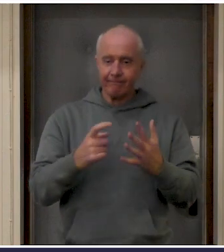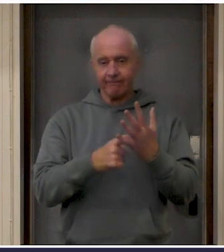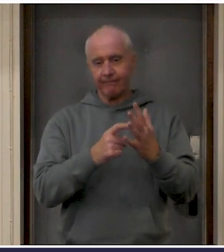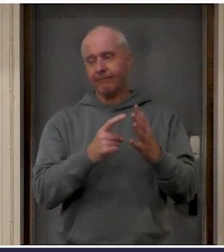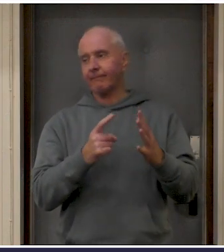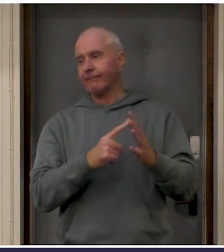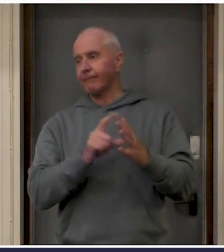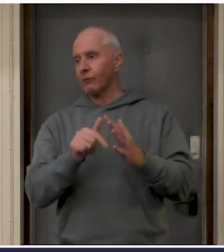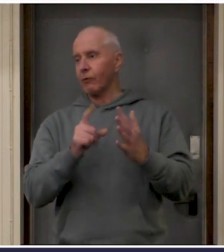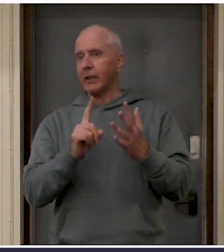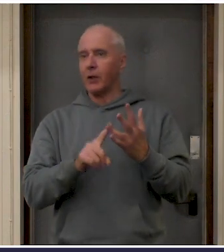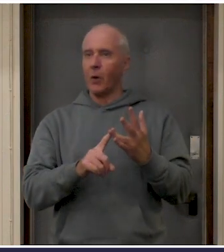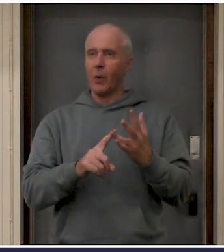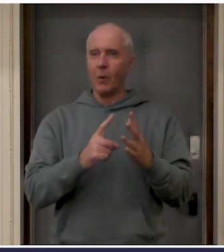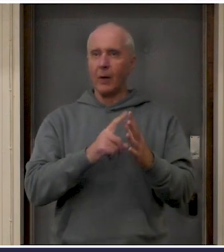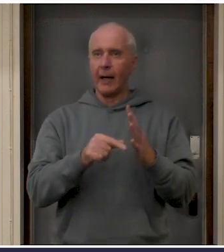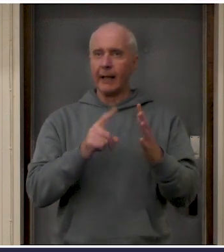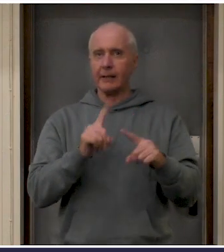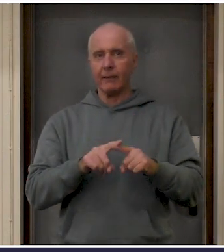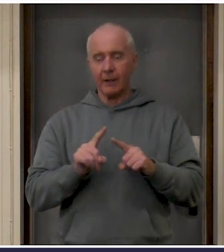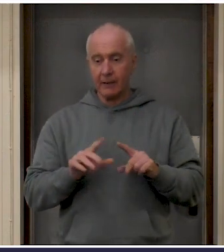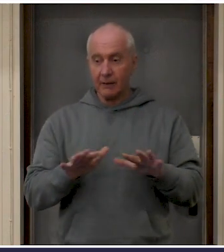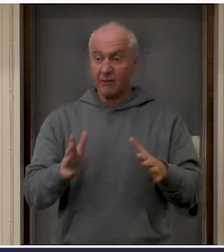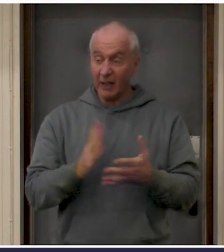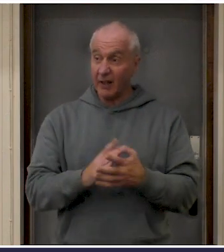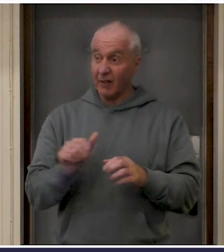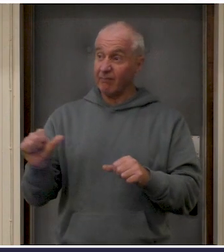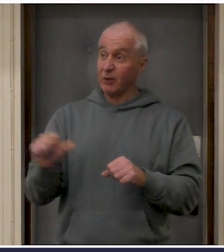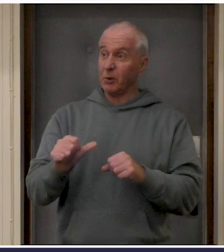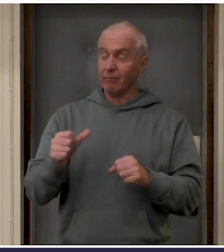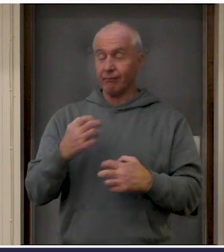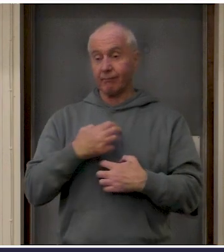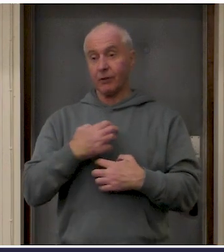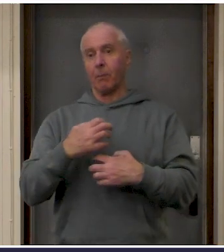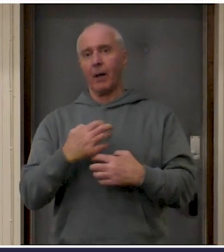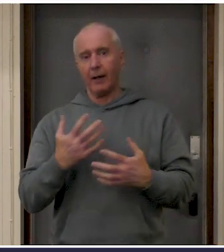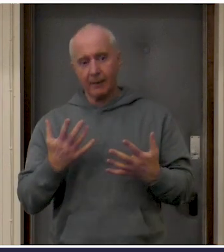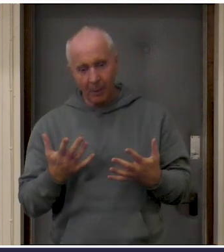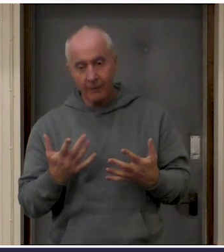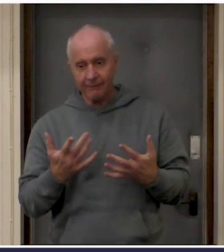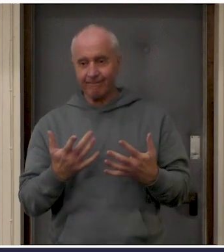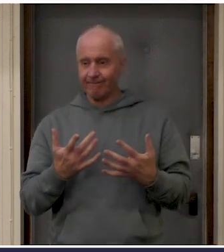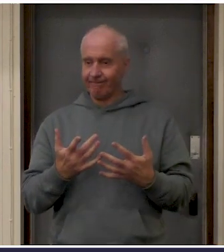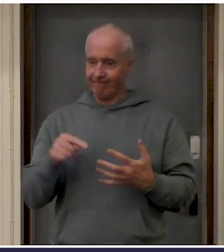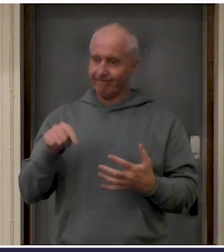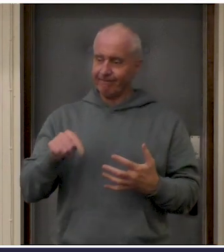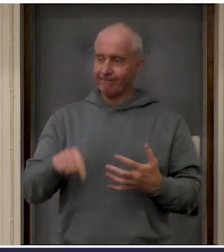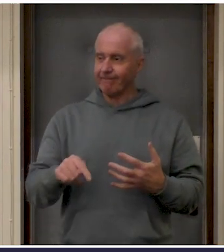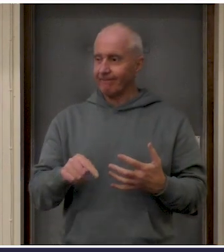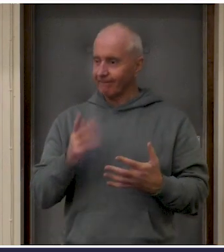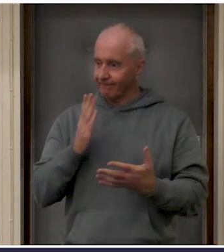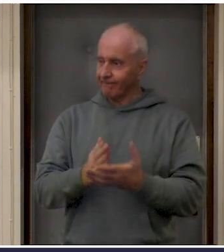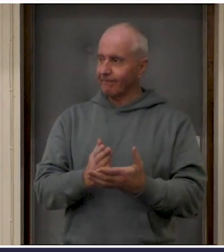radioactive, which I guess probably shouldn't have been a surprise to any of the nuclear physicists on the programme, but I think it was